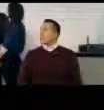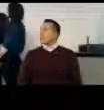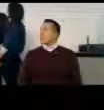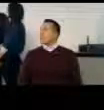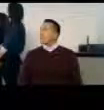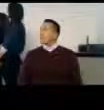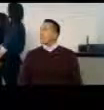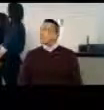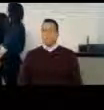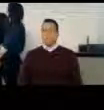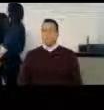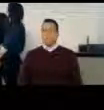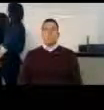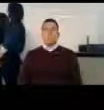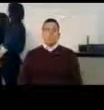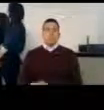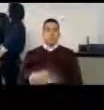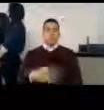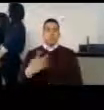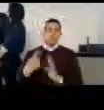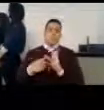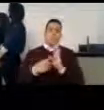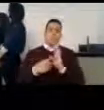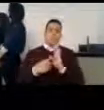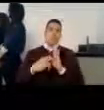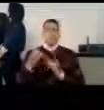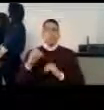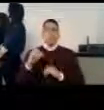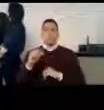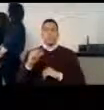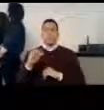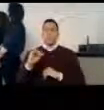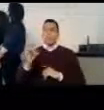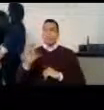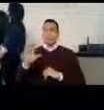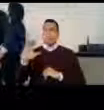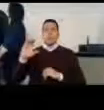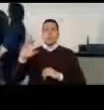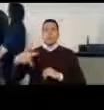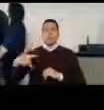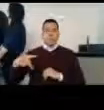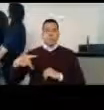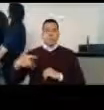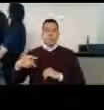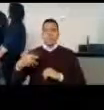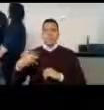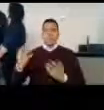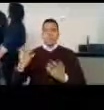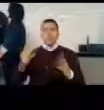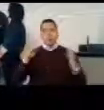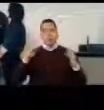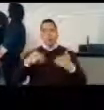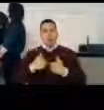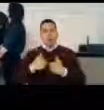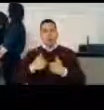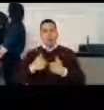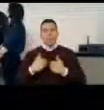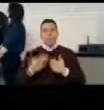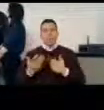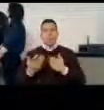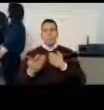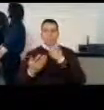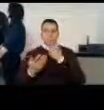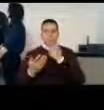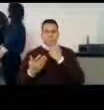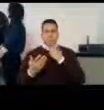disabilities. For example, we have cerebral palsy, like my goddaughter has. We have some disability like autism. I know you'll hear a